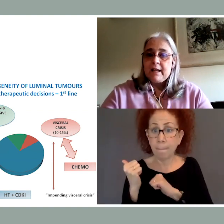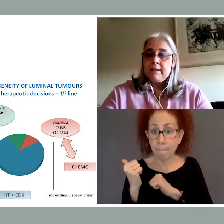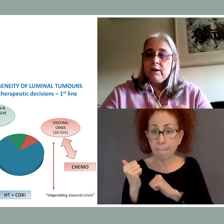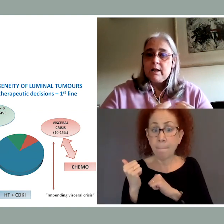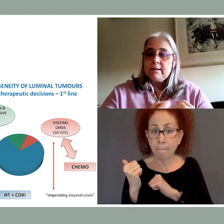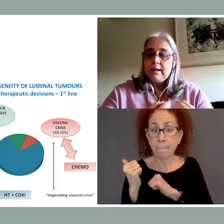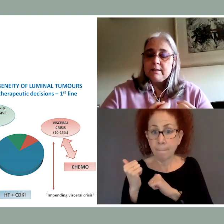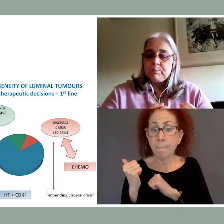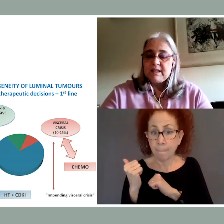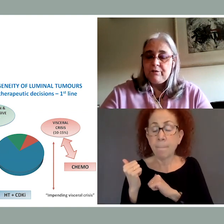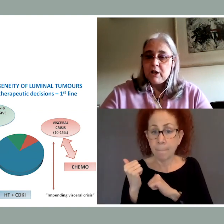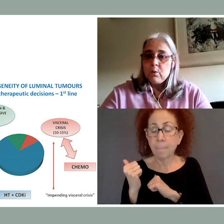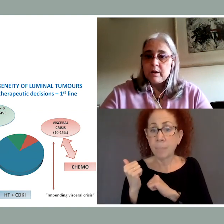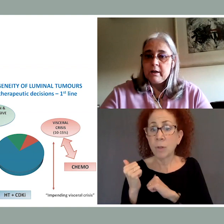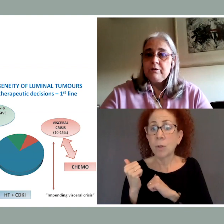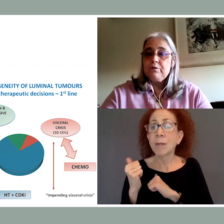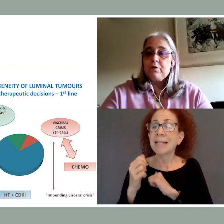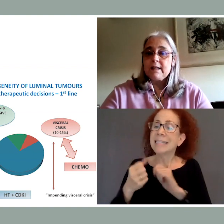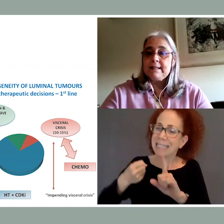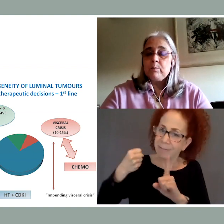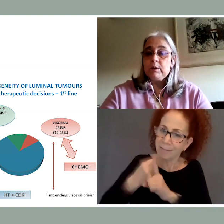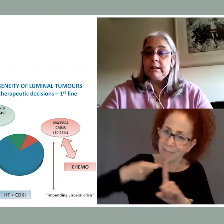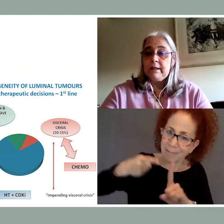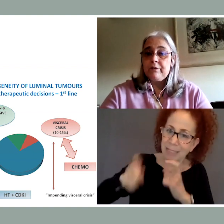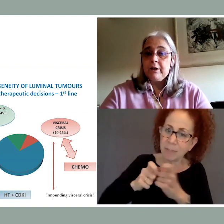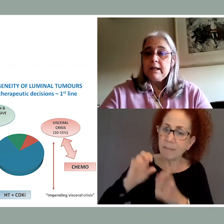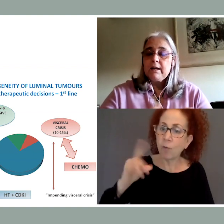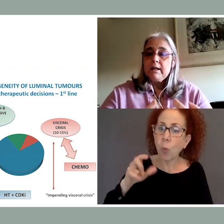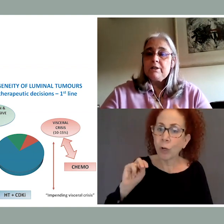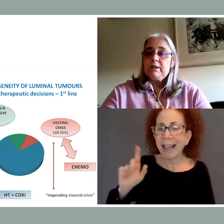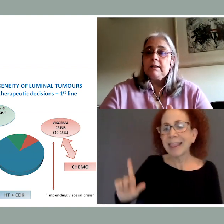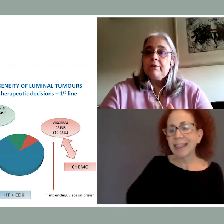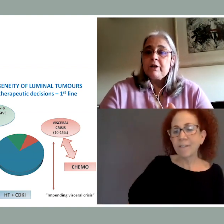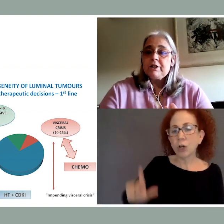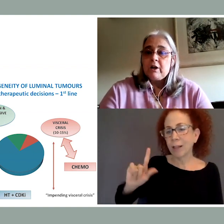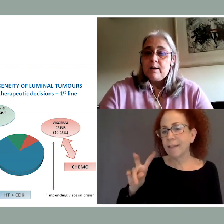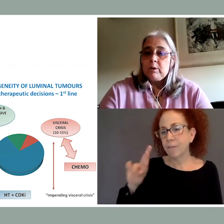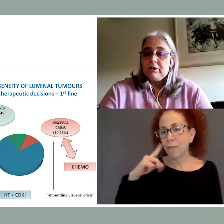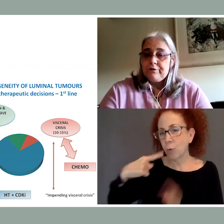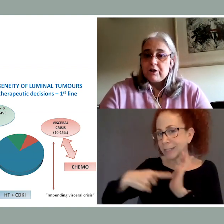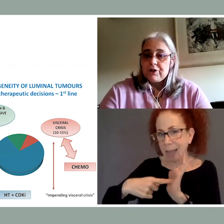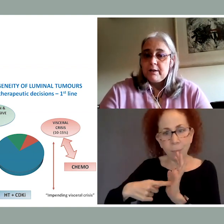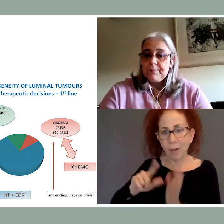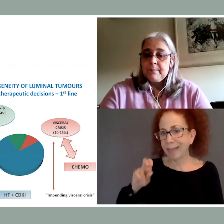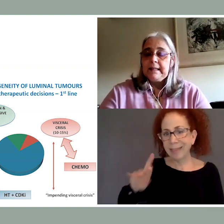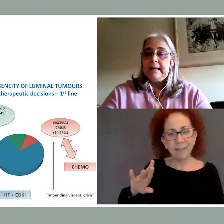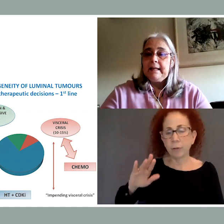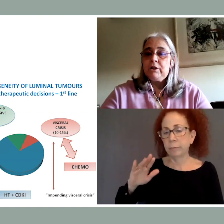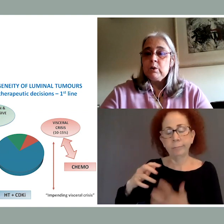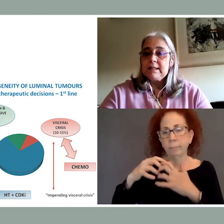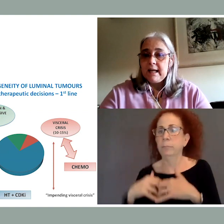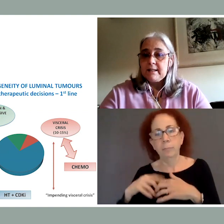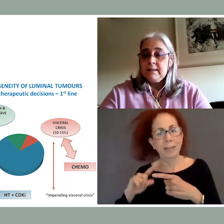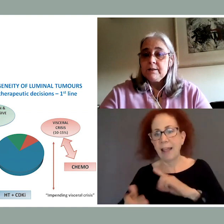is affecting a specific organ. For example, the liver is not able to function.